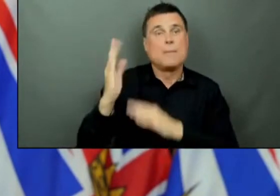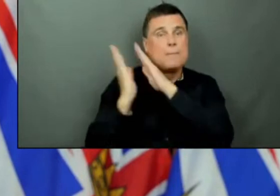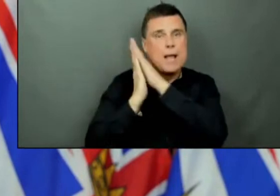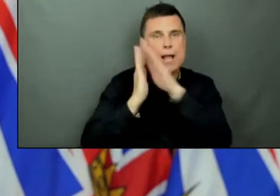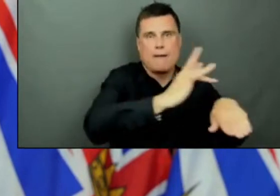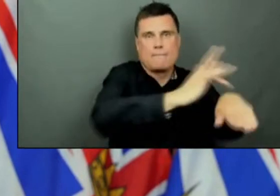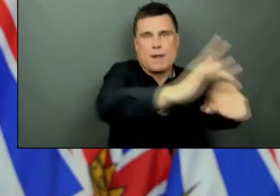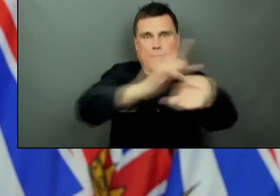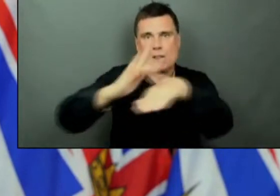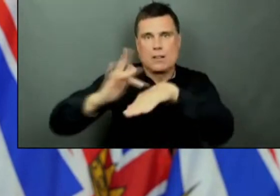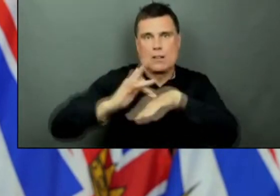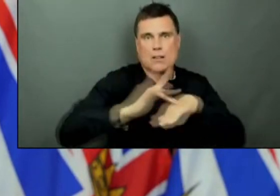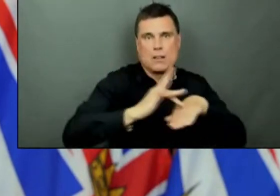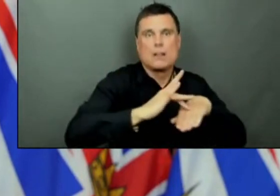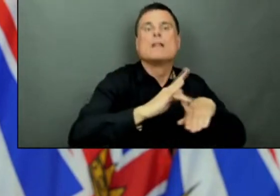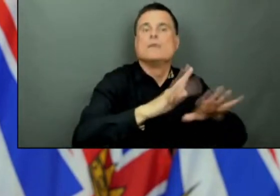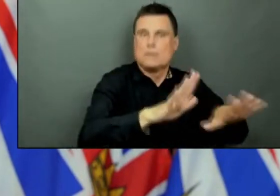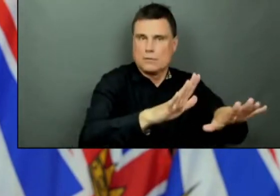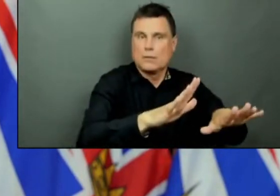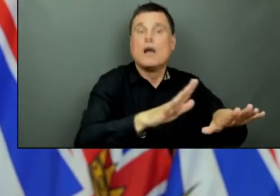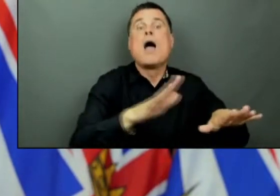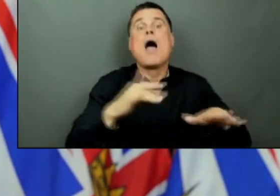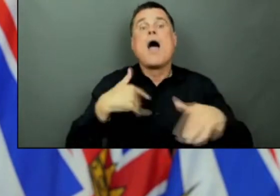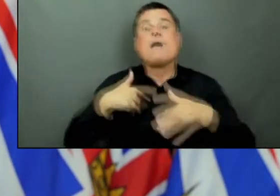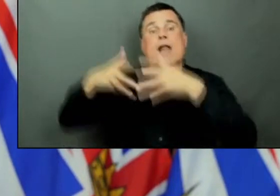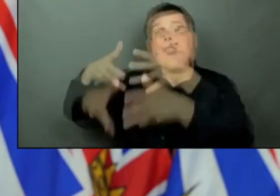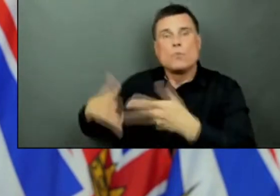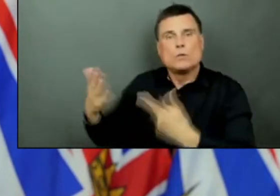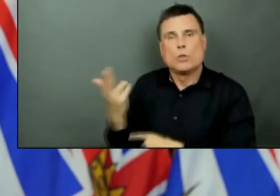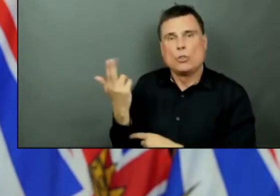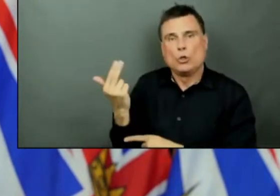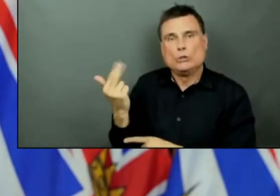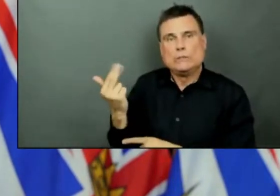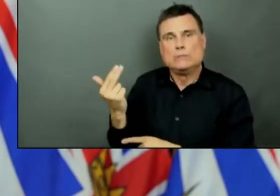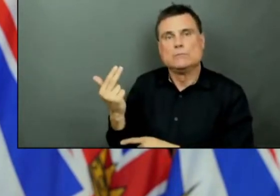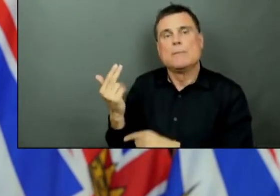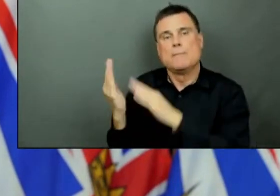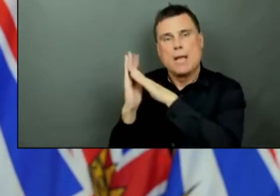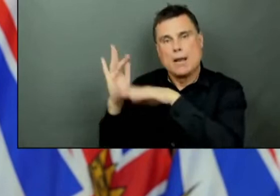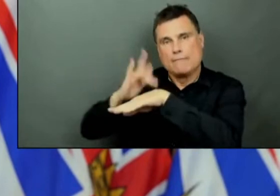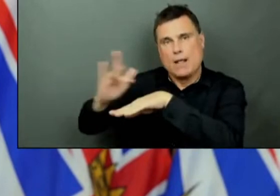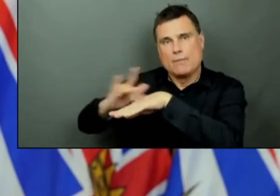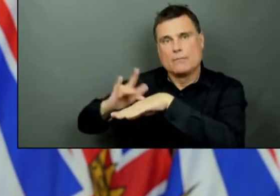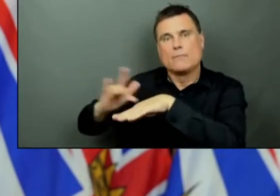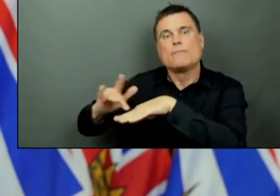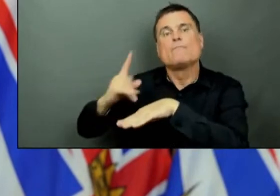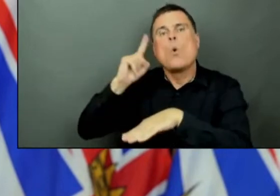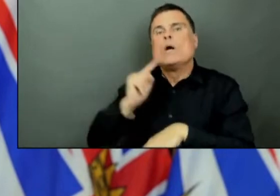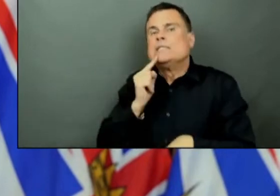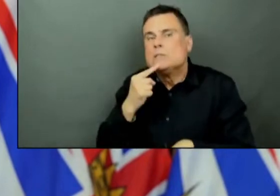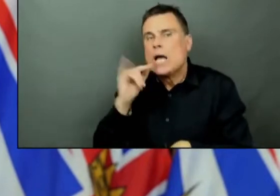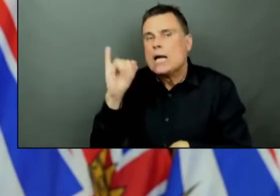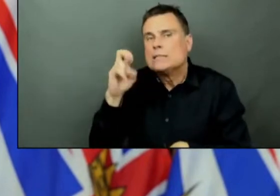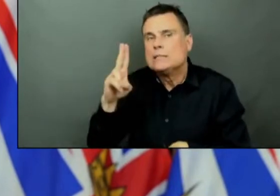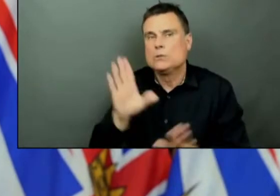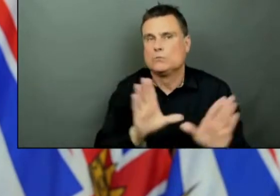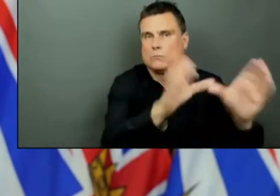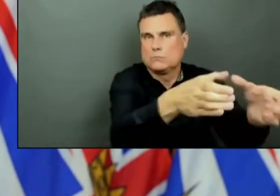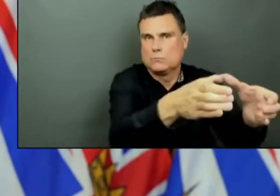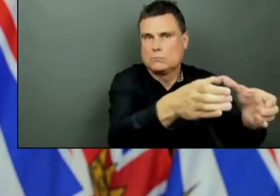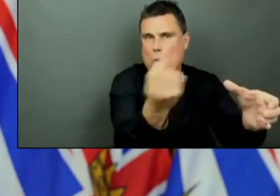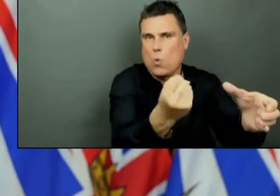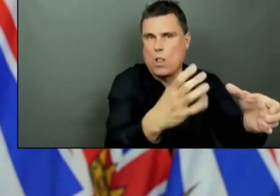using 13 in critical care, 13 surge beds in critical care, and 167 throughout our hospital system. And